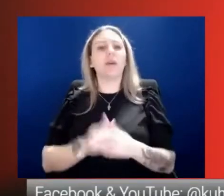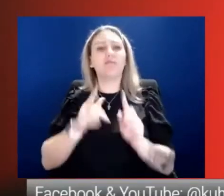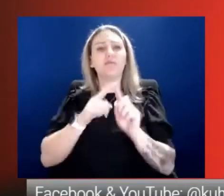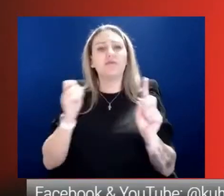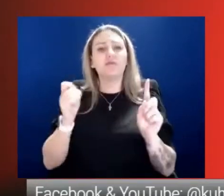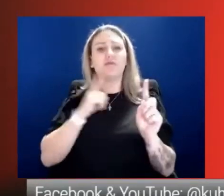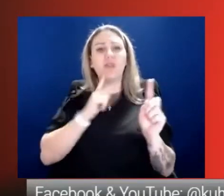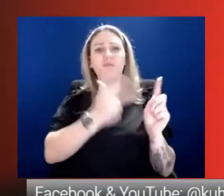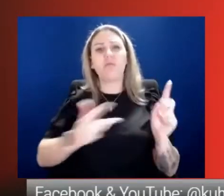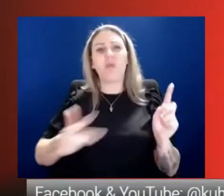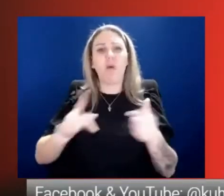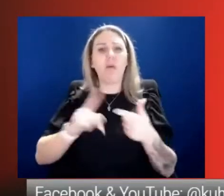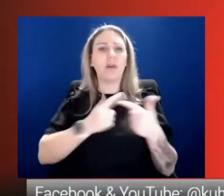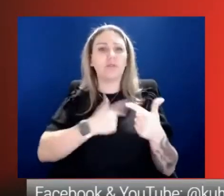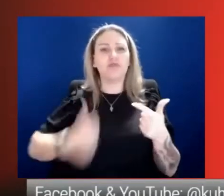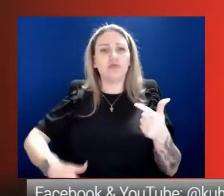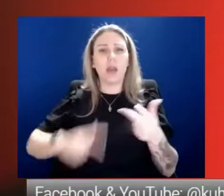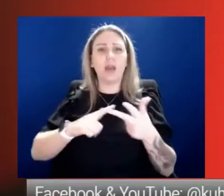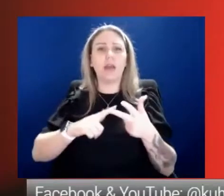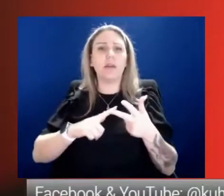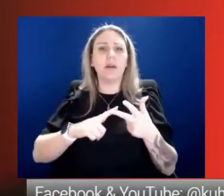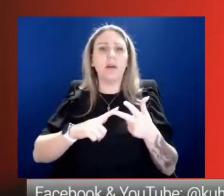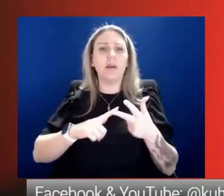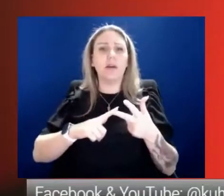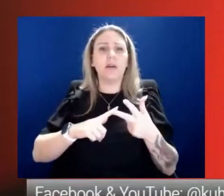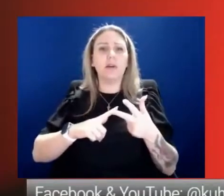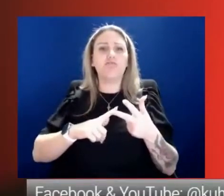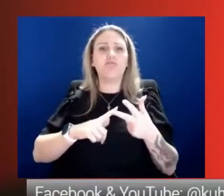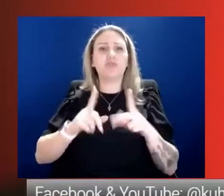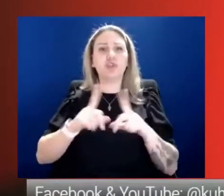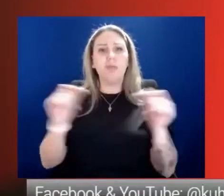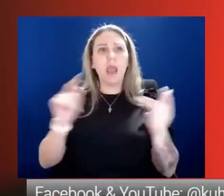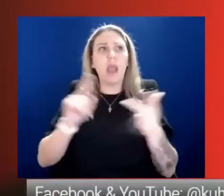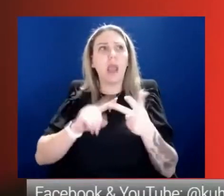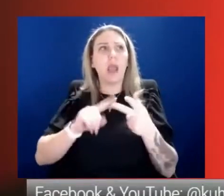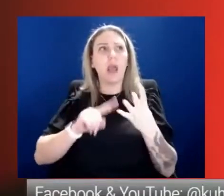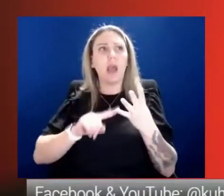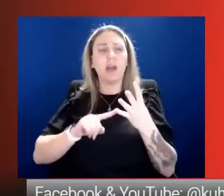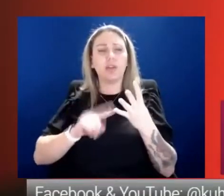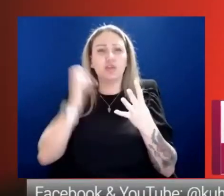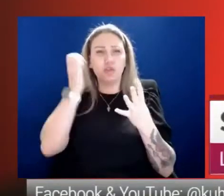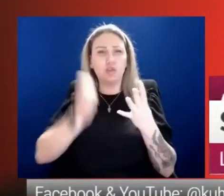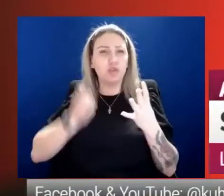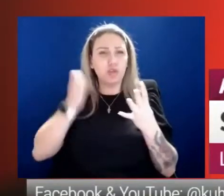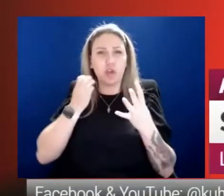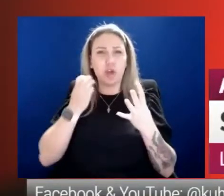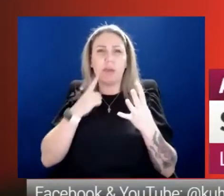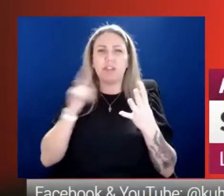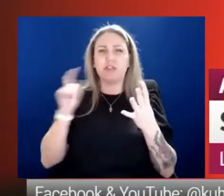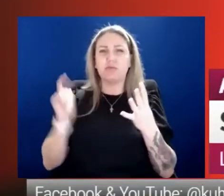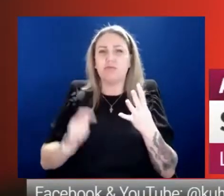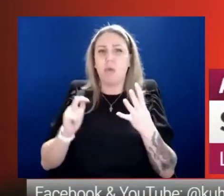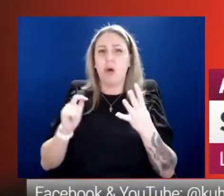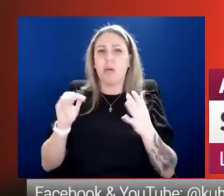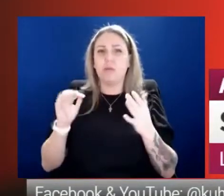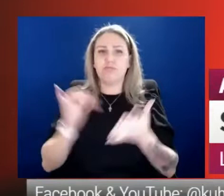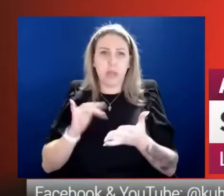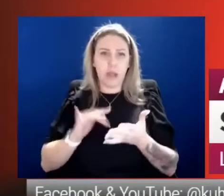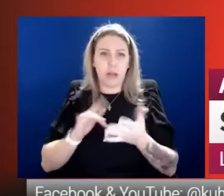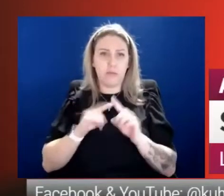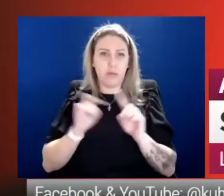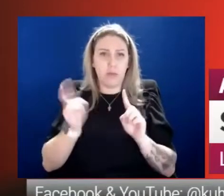from Japan, from Europe, one smaller study from the United States with essentially